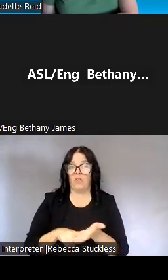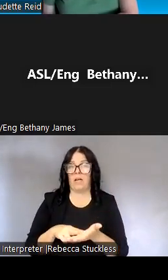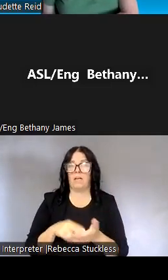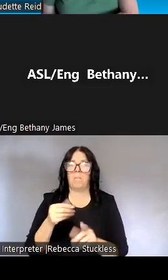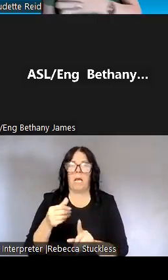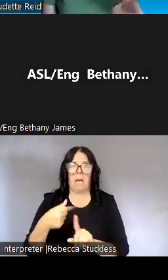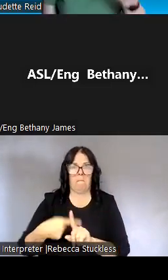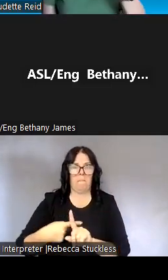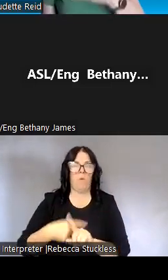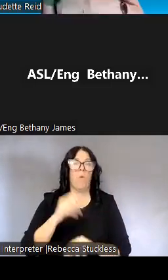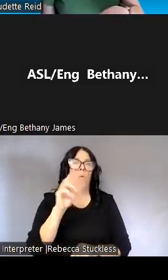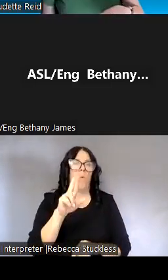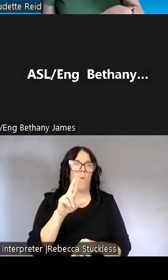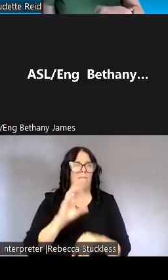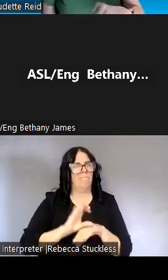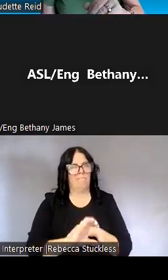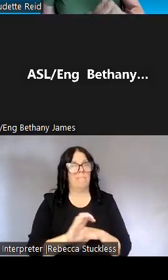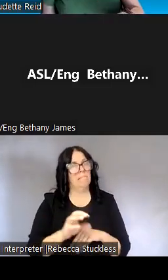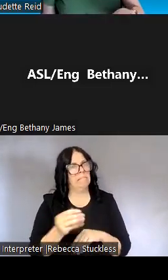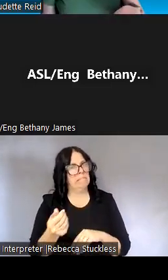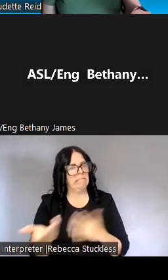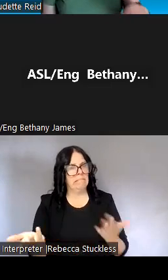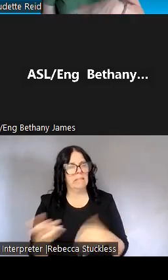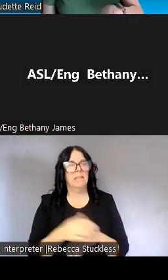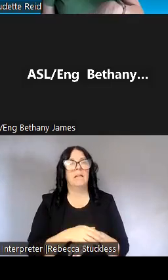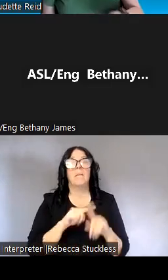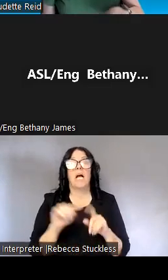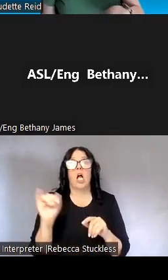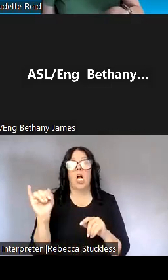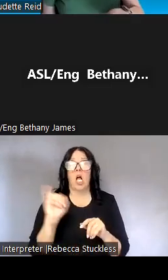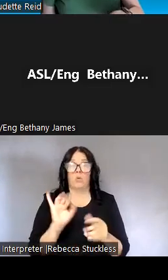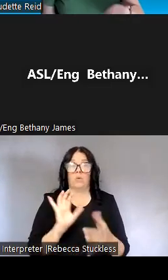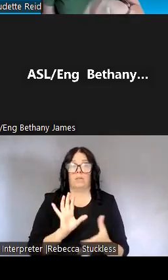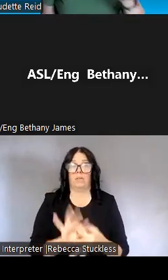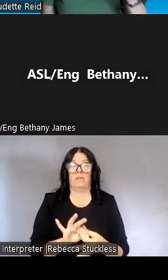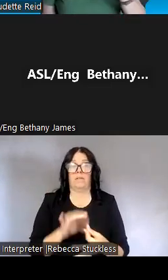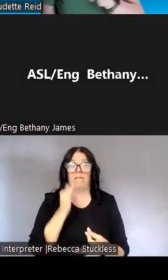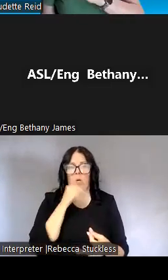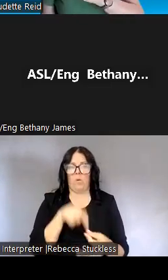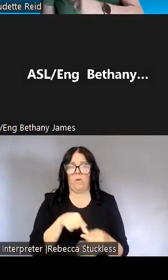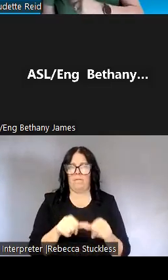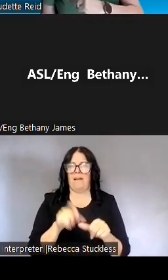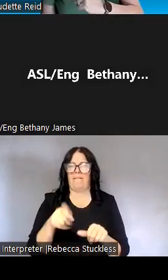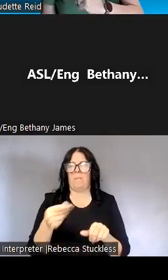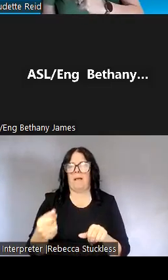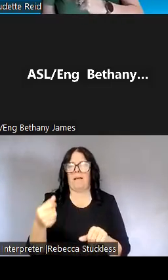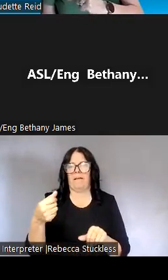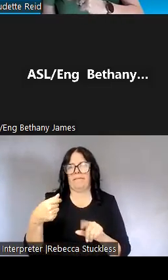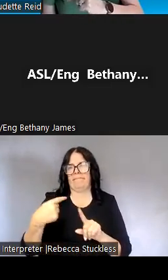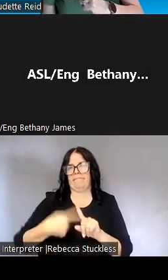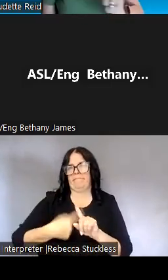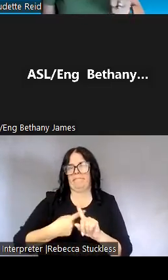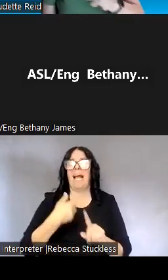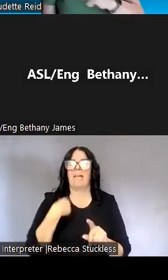chunk. But there's also an ongoing cost for the service to the phone. And so there's two options here as